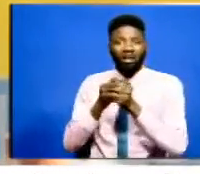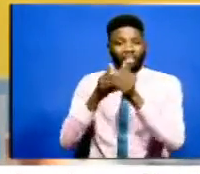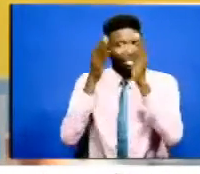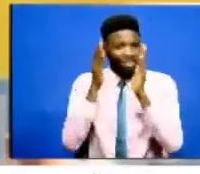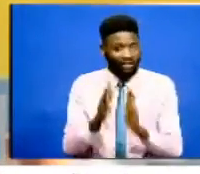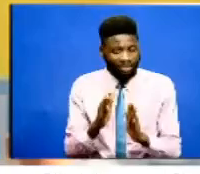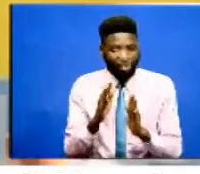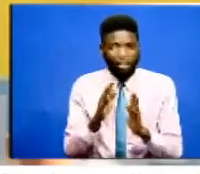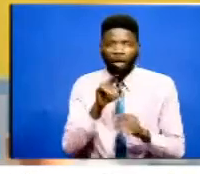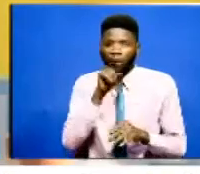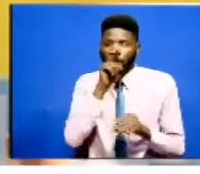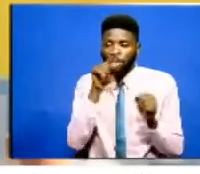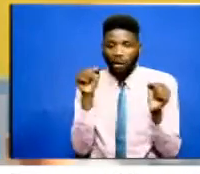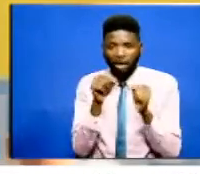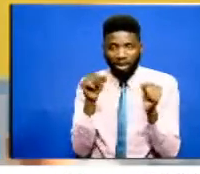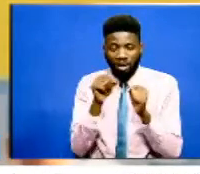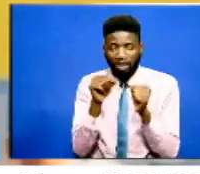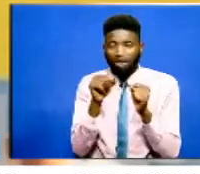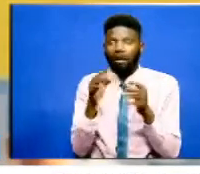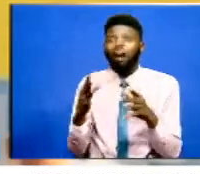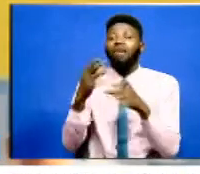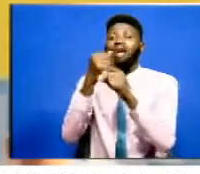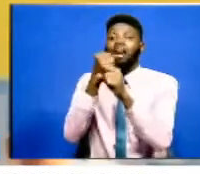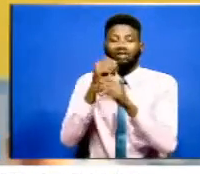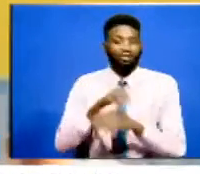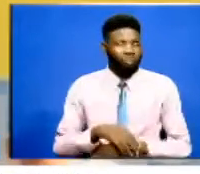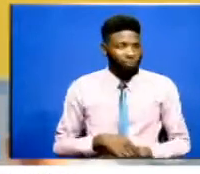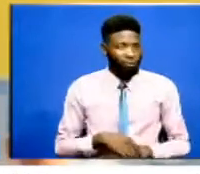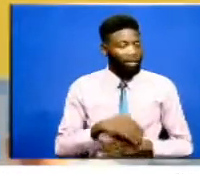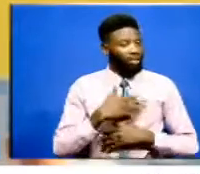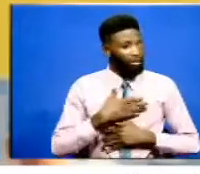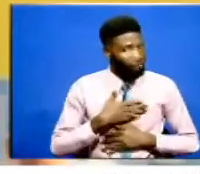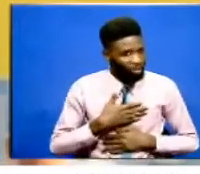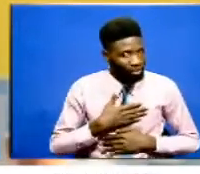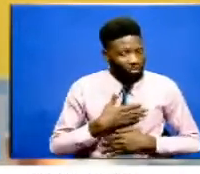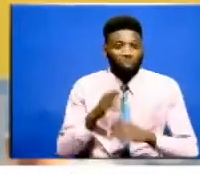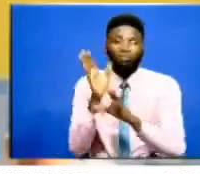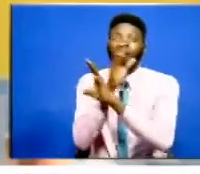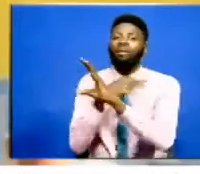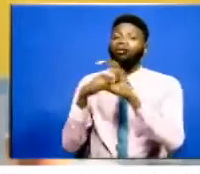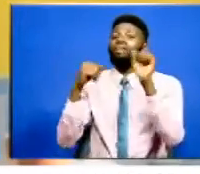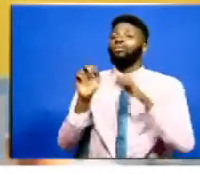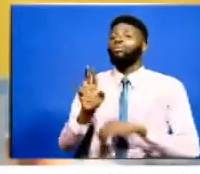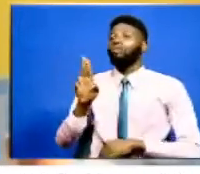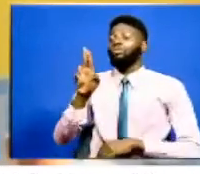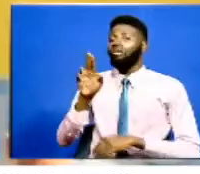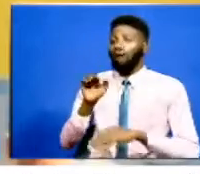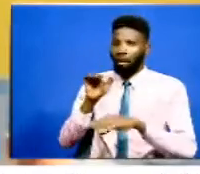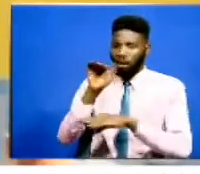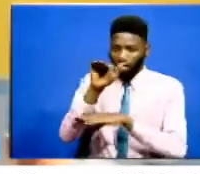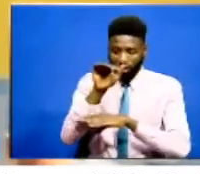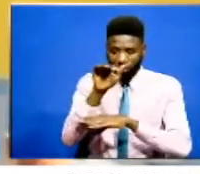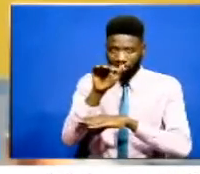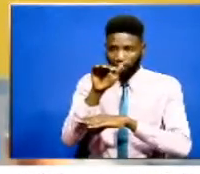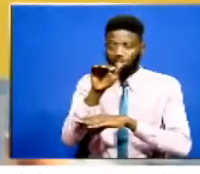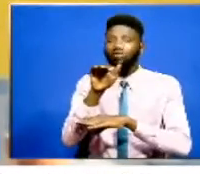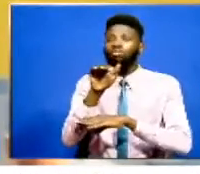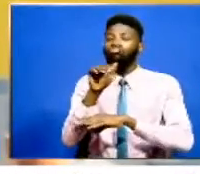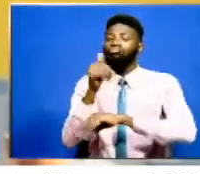His Excellency President Uhuru Kenyatta called for the establishment of